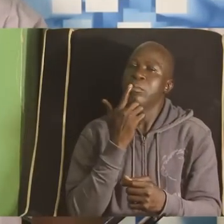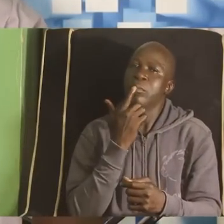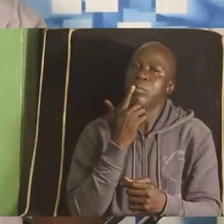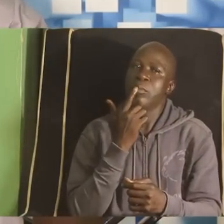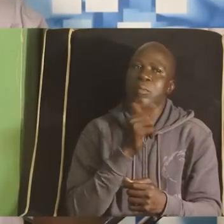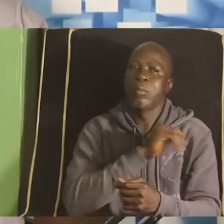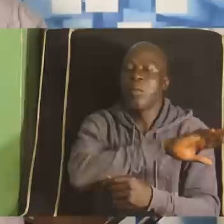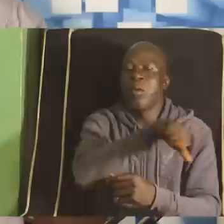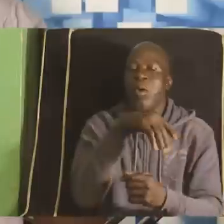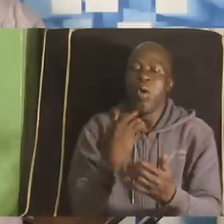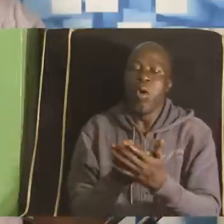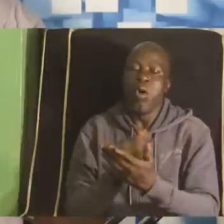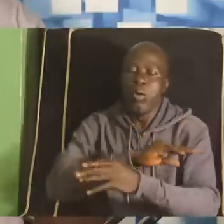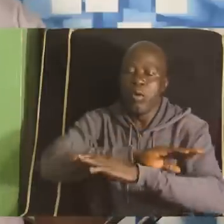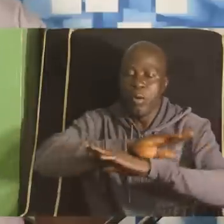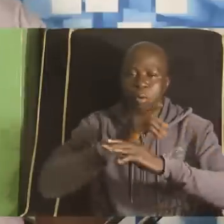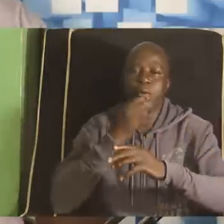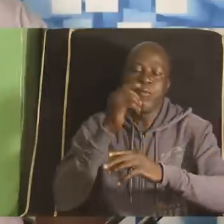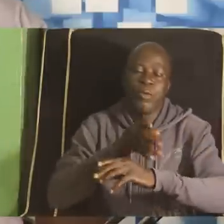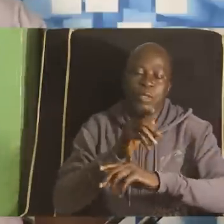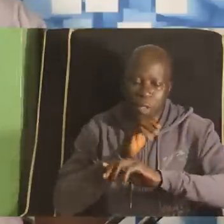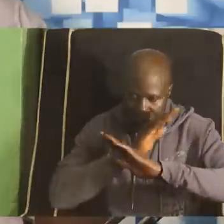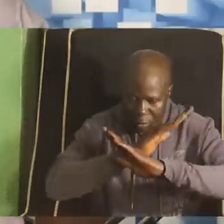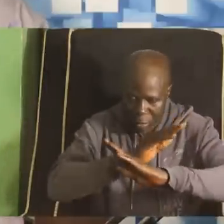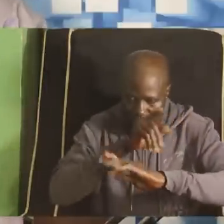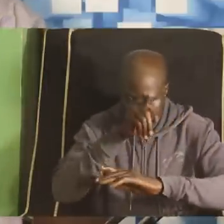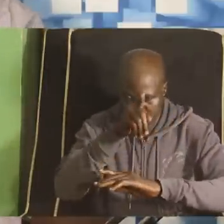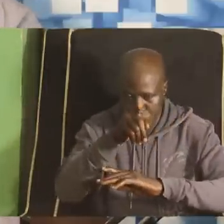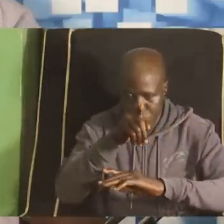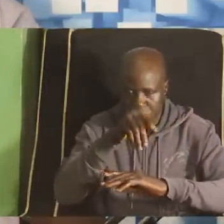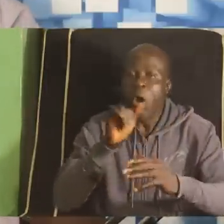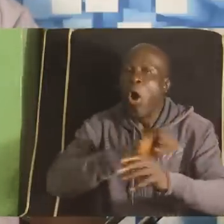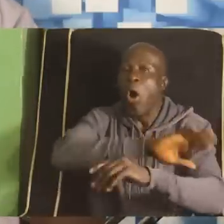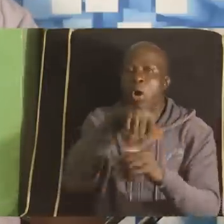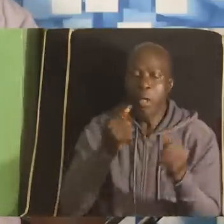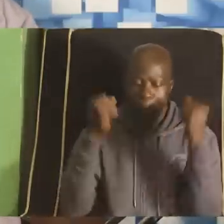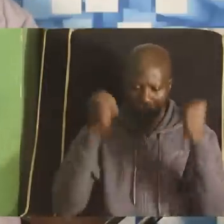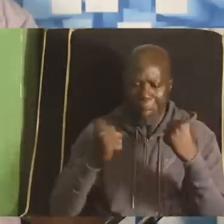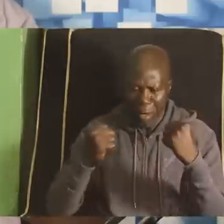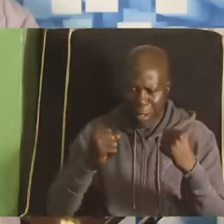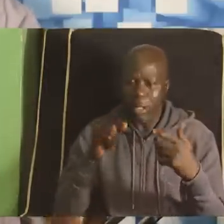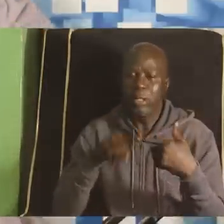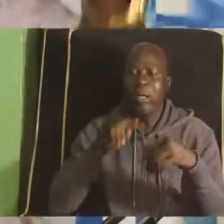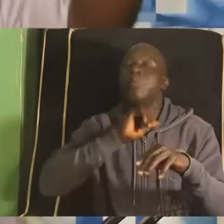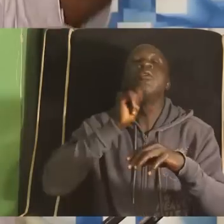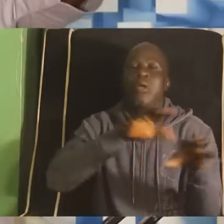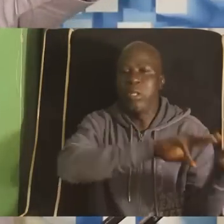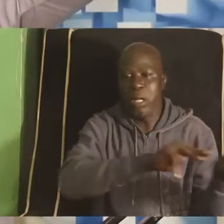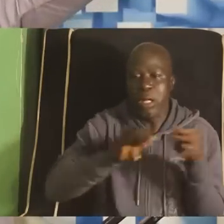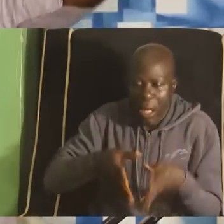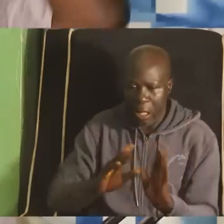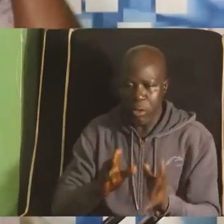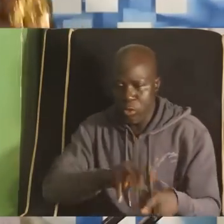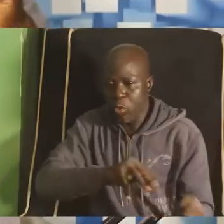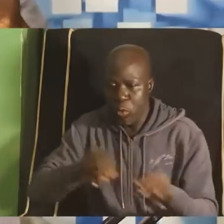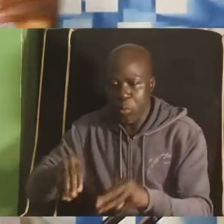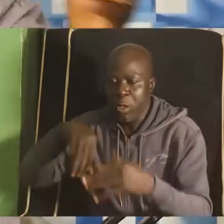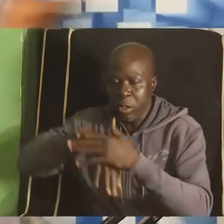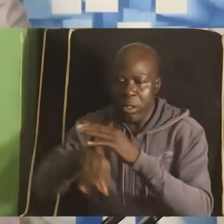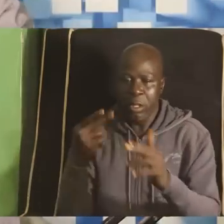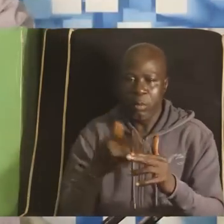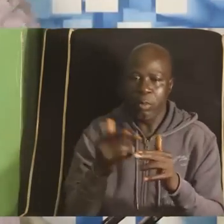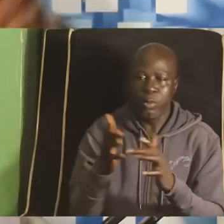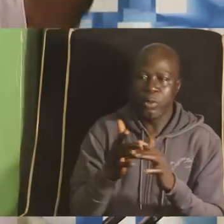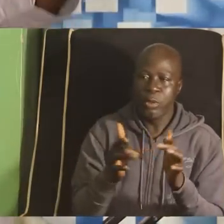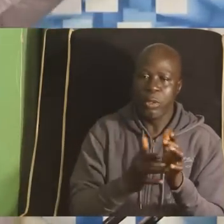Gbogbo aseto ja oju oyan. Every forces that delay you. Agbara to lo ni lo. The power that say you don't move. Ni oruko Jesu. In the